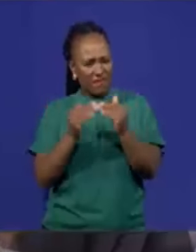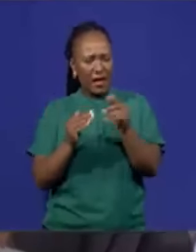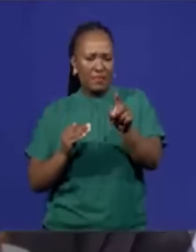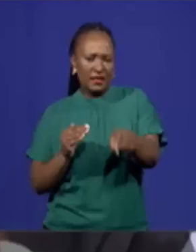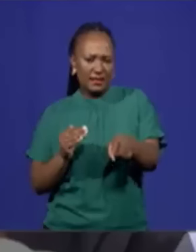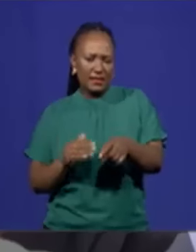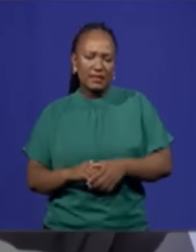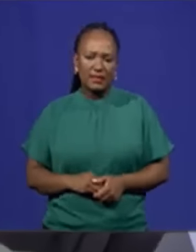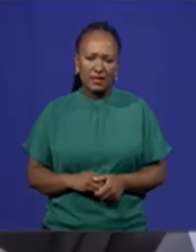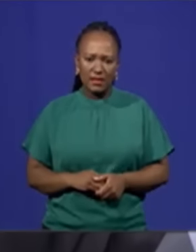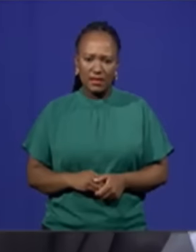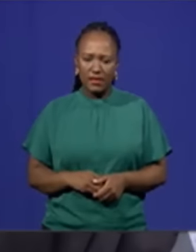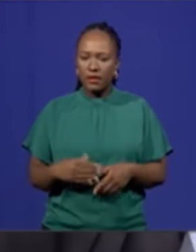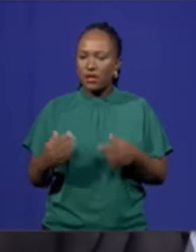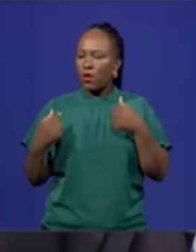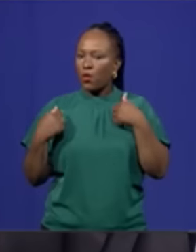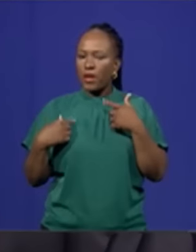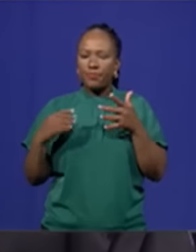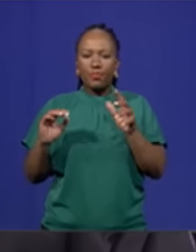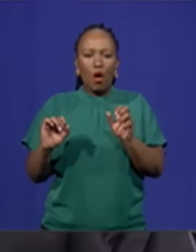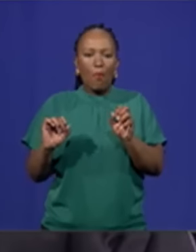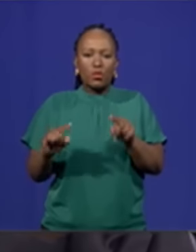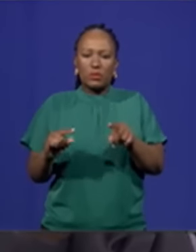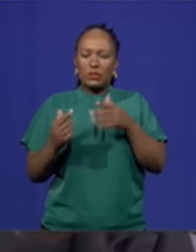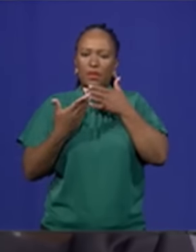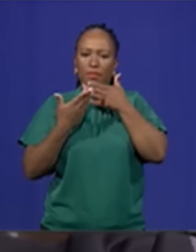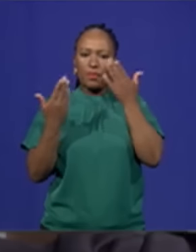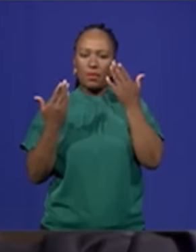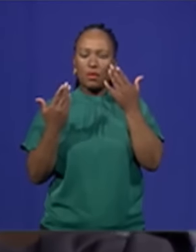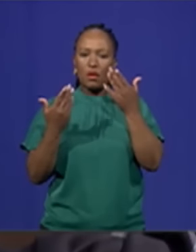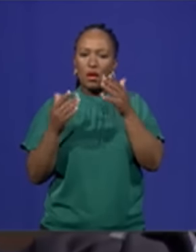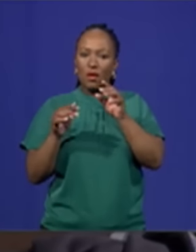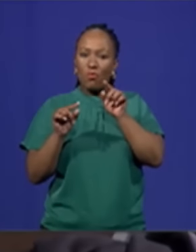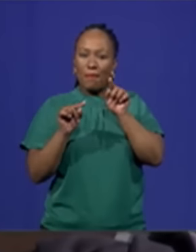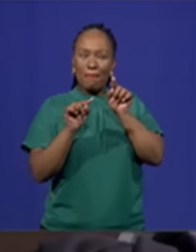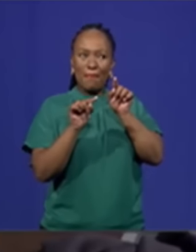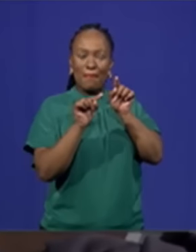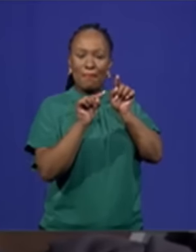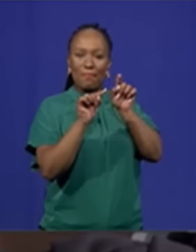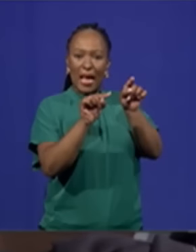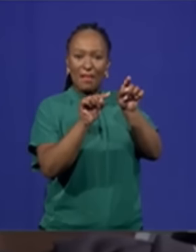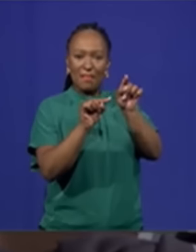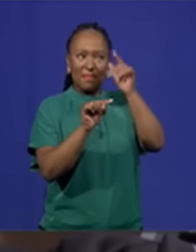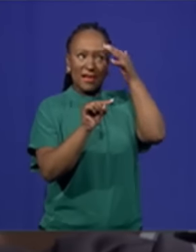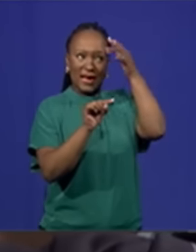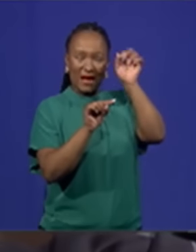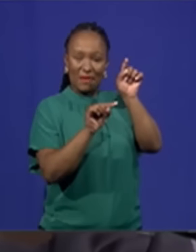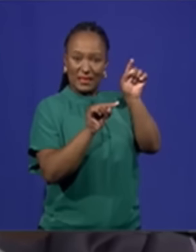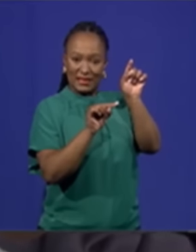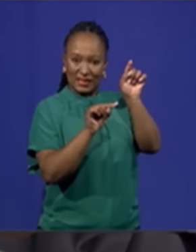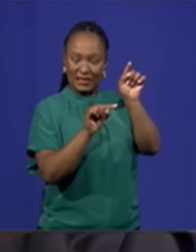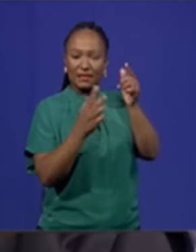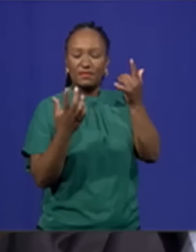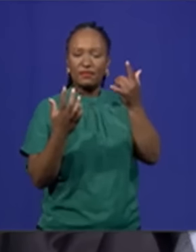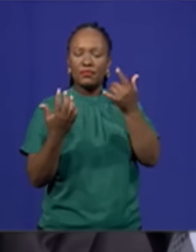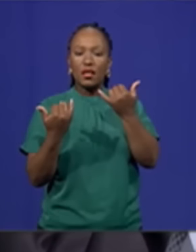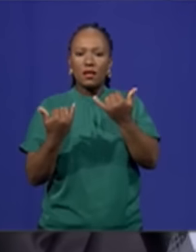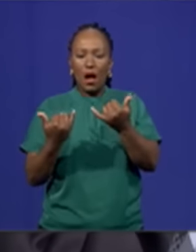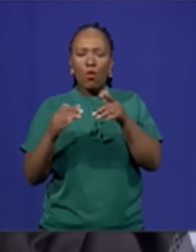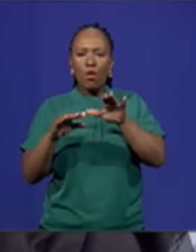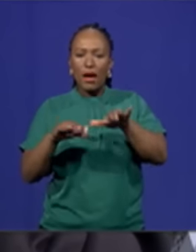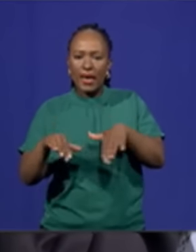We are actually lacking opportunity, and on that we blame no one but our government. We are now stuck with action which